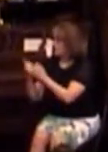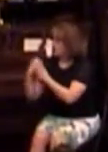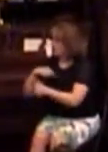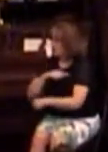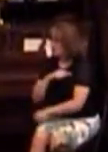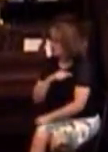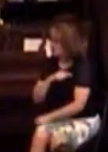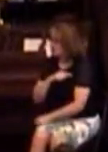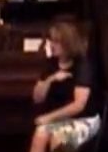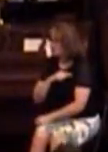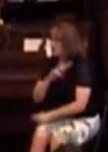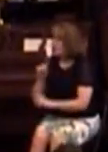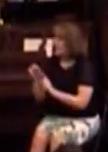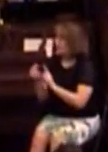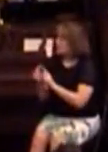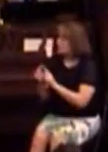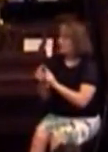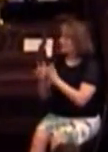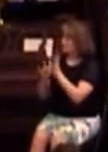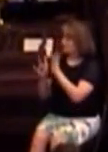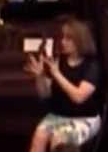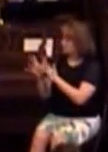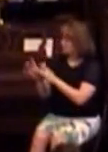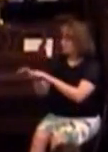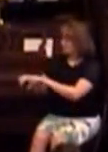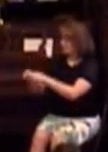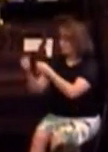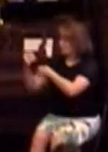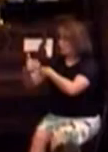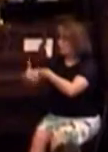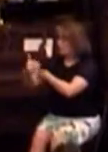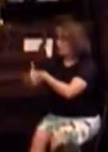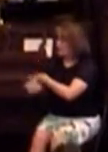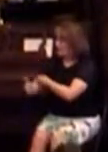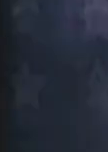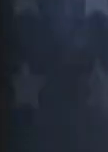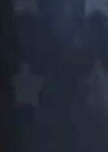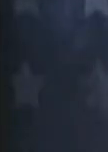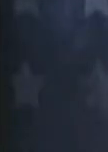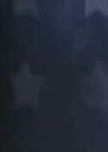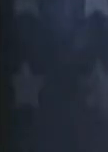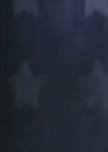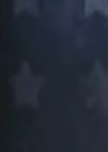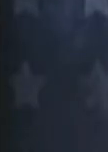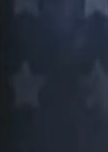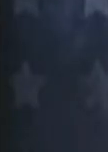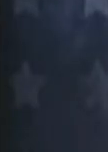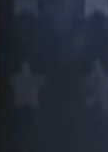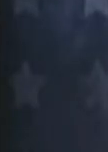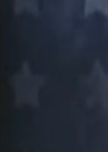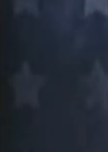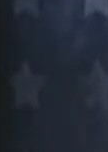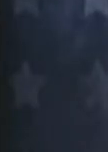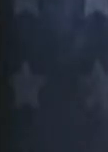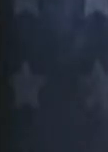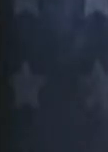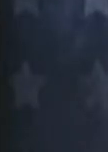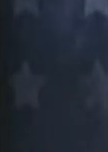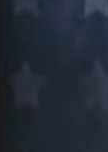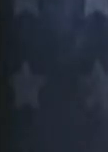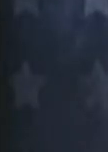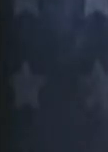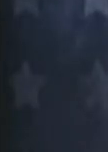says, suddenly, their eyes were open and they recognized him. All of a sudden, they were